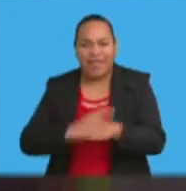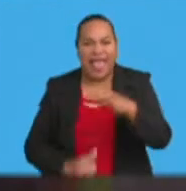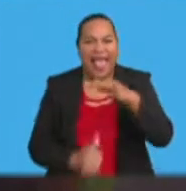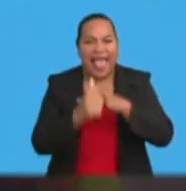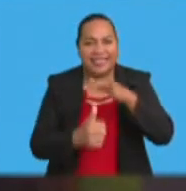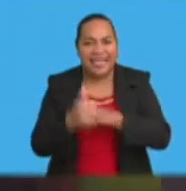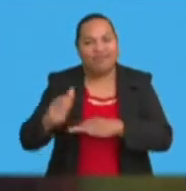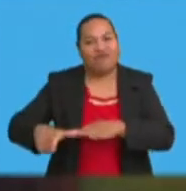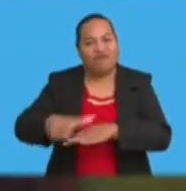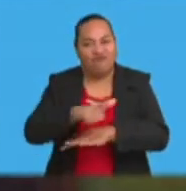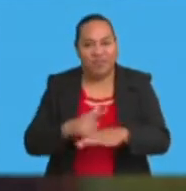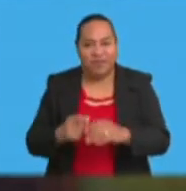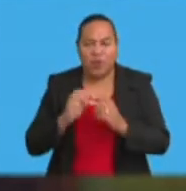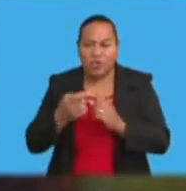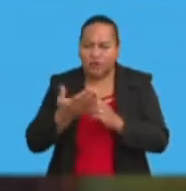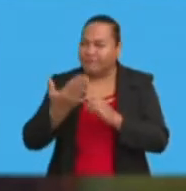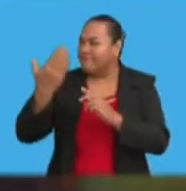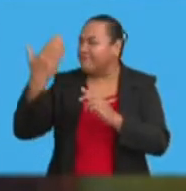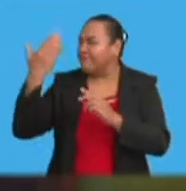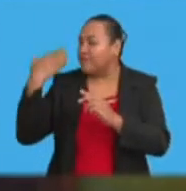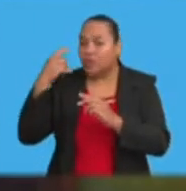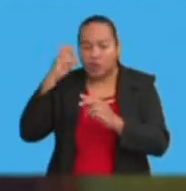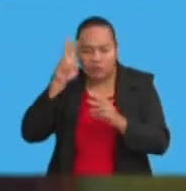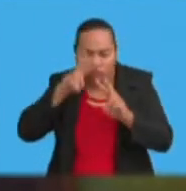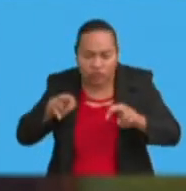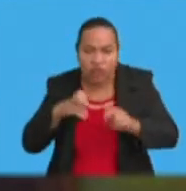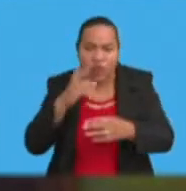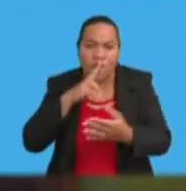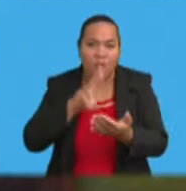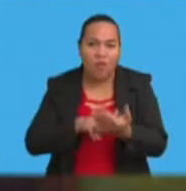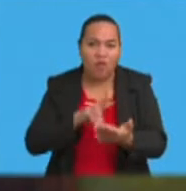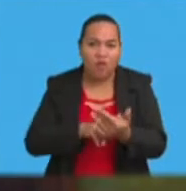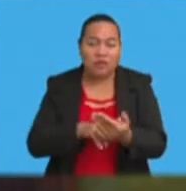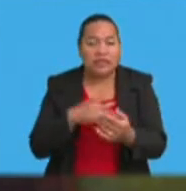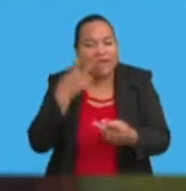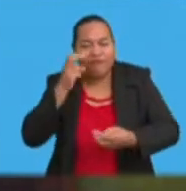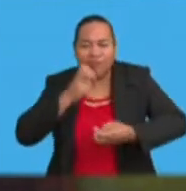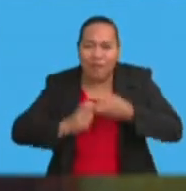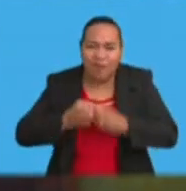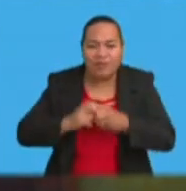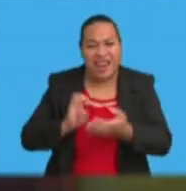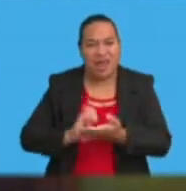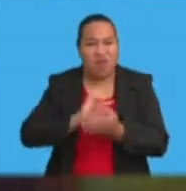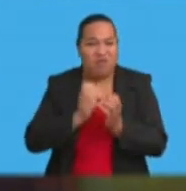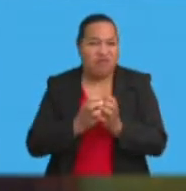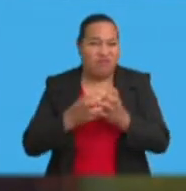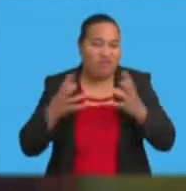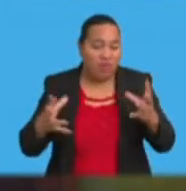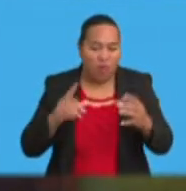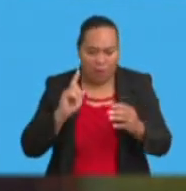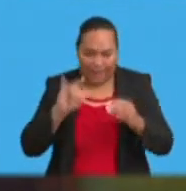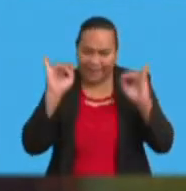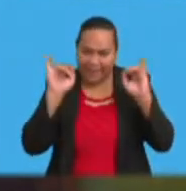I think over the years, if we will go back and read all the reports about the problems that we have had in economic growth, one of the